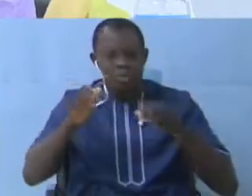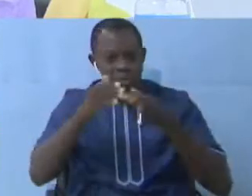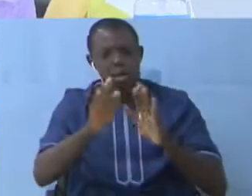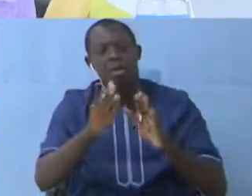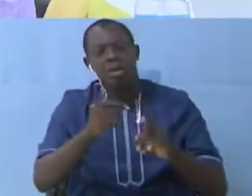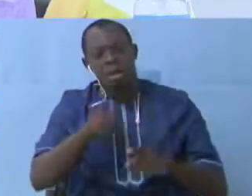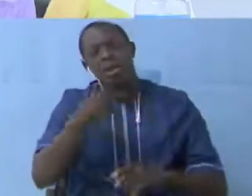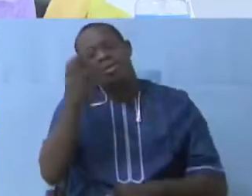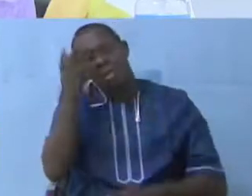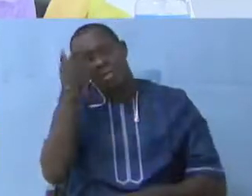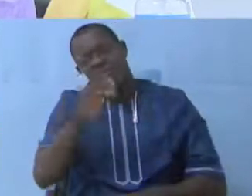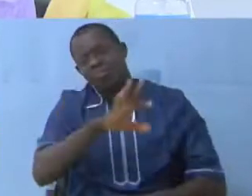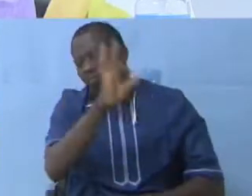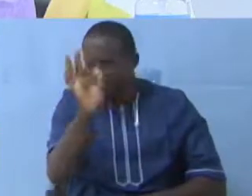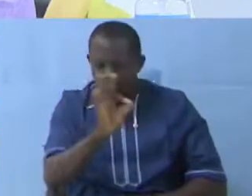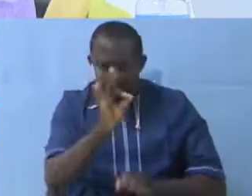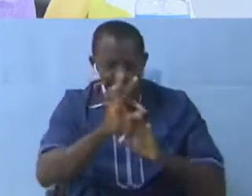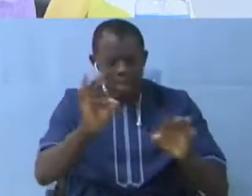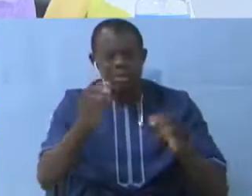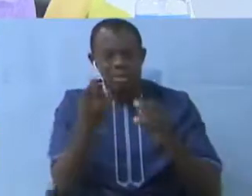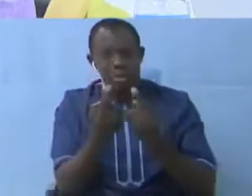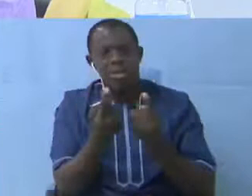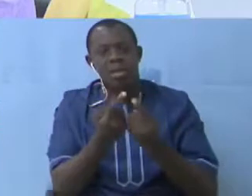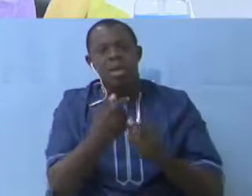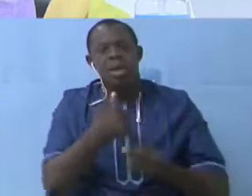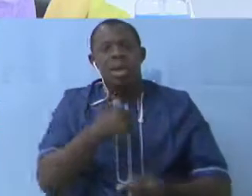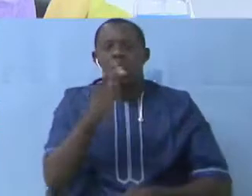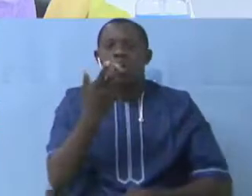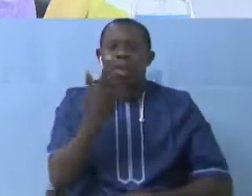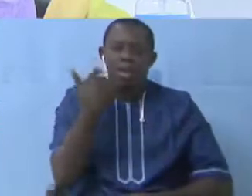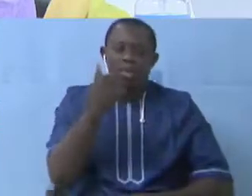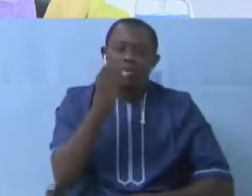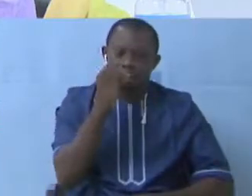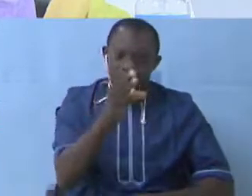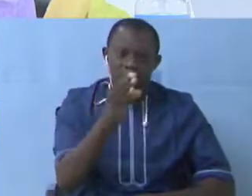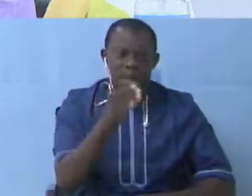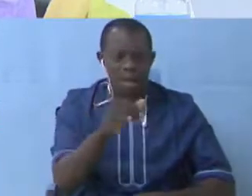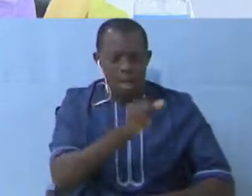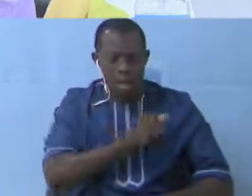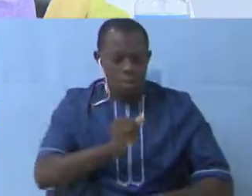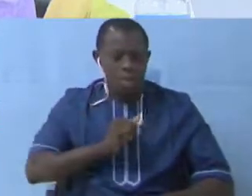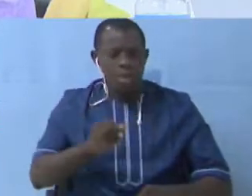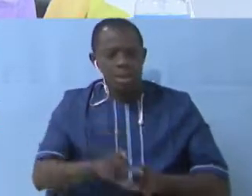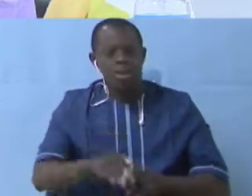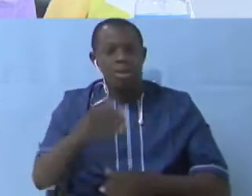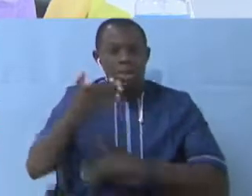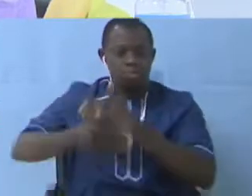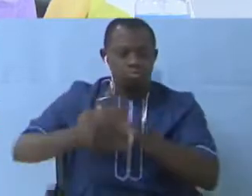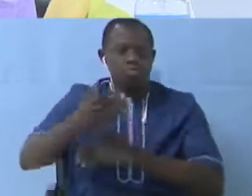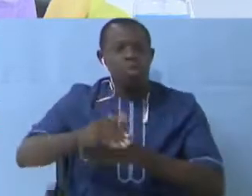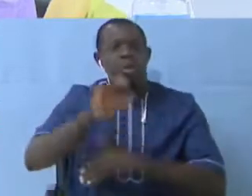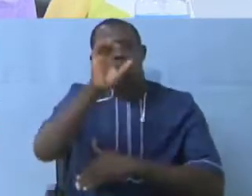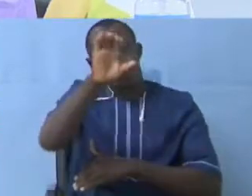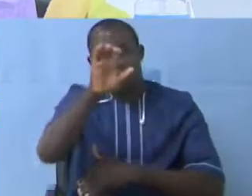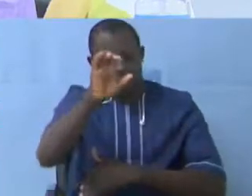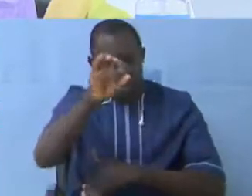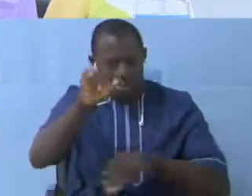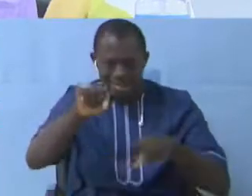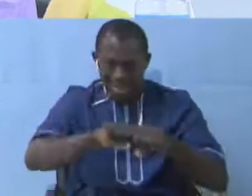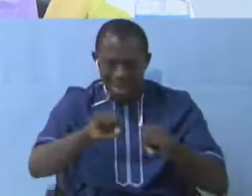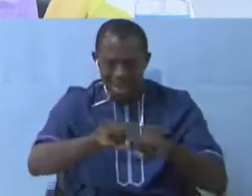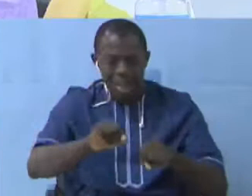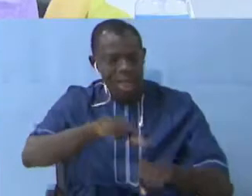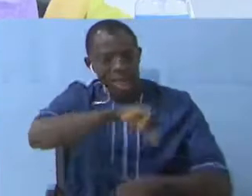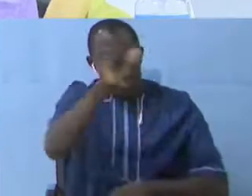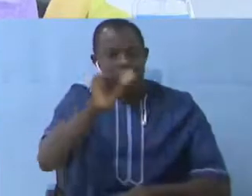an amazing thing, and I would like to say that our neighbors didn't let us down, and ECOWAS